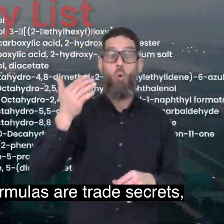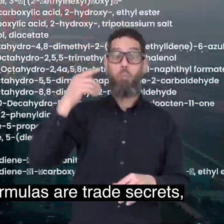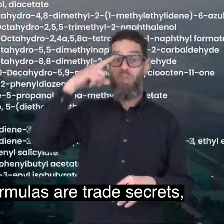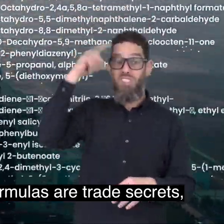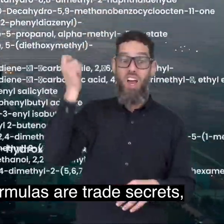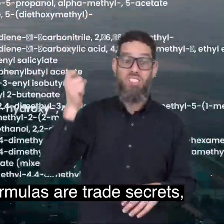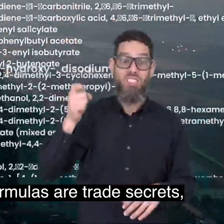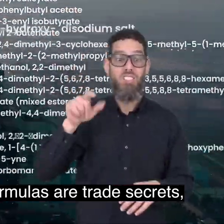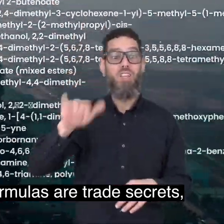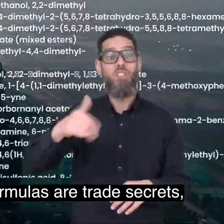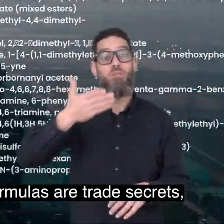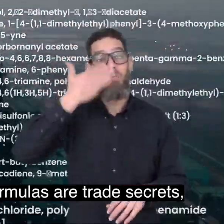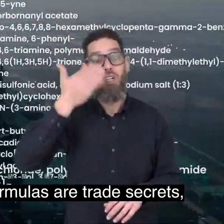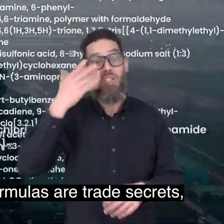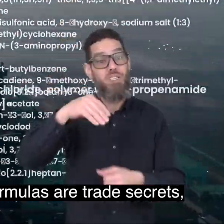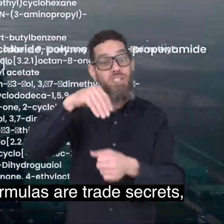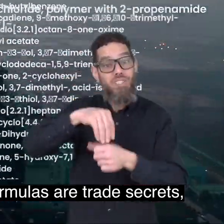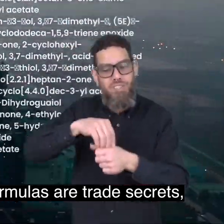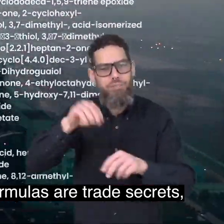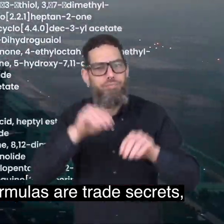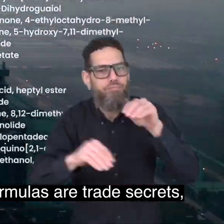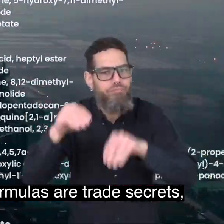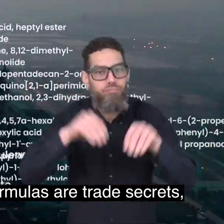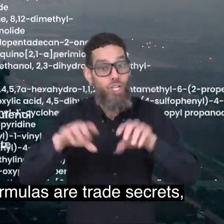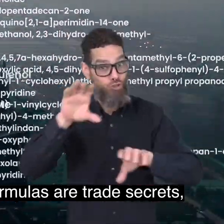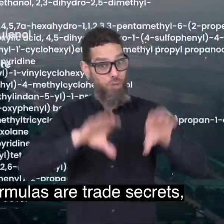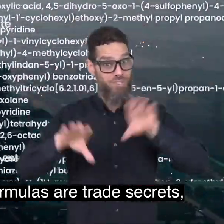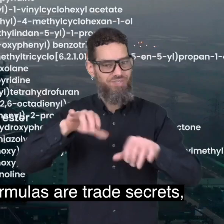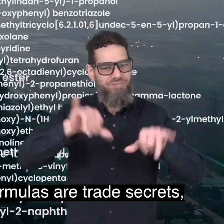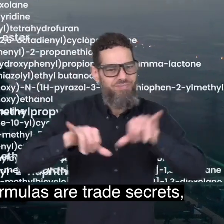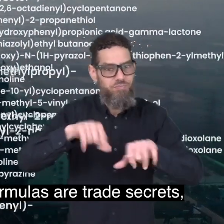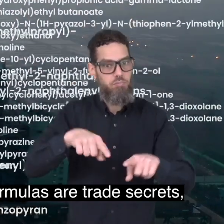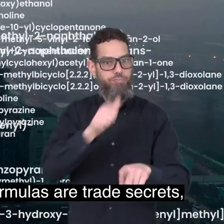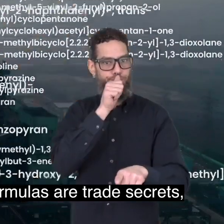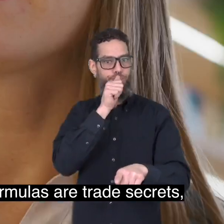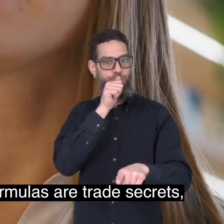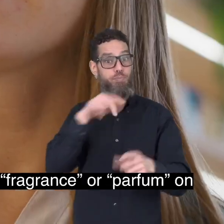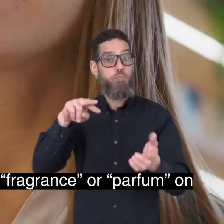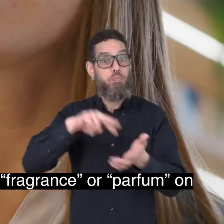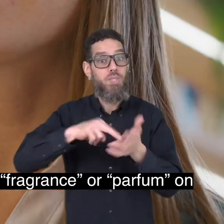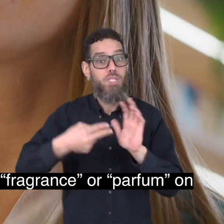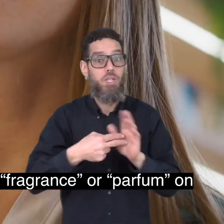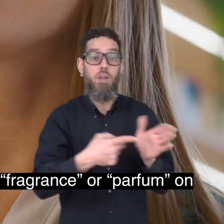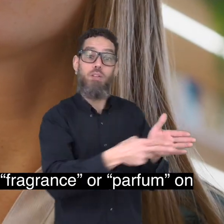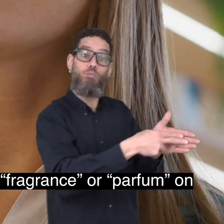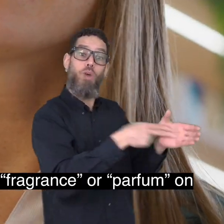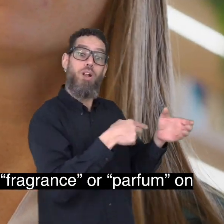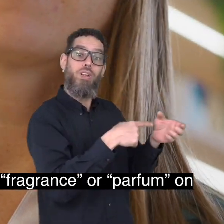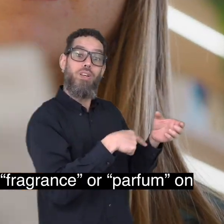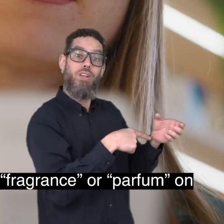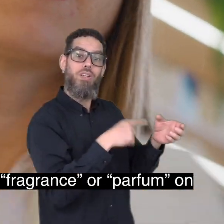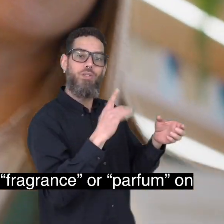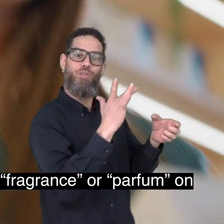crucial to understand that since fragrance formulas are trade secrets, their ingredients are generally not disclosed under the term fragrance